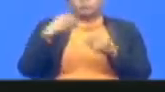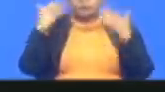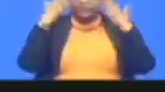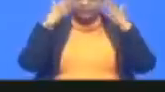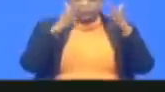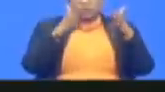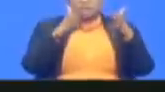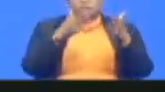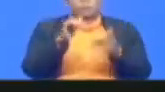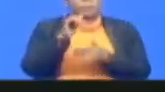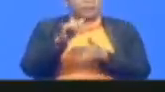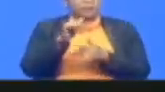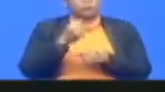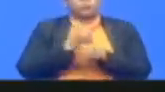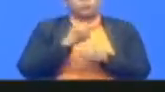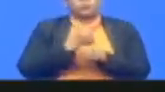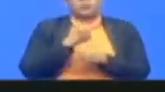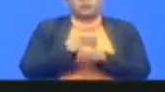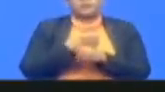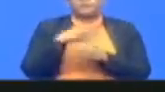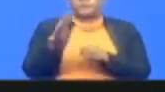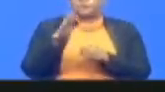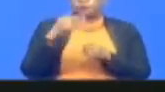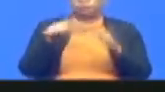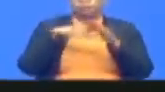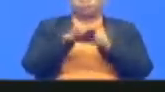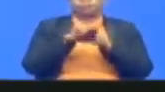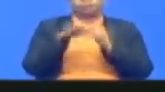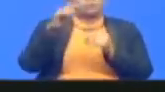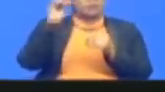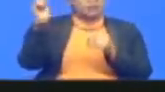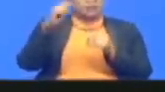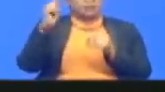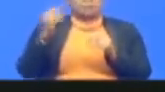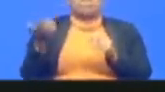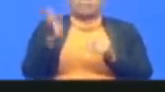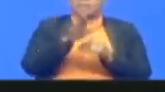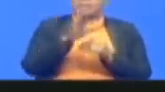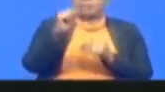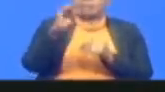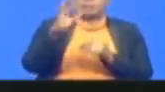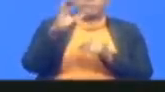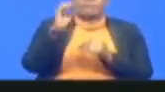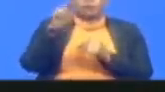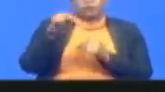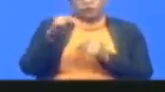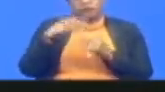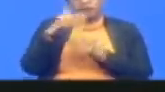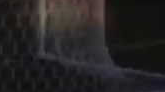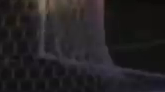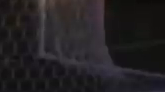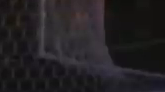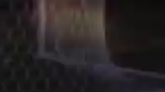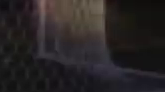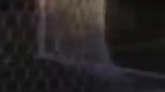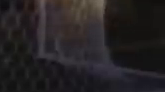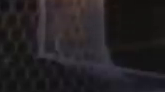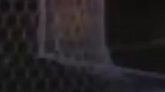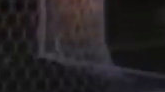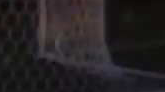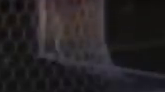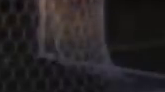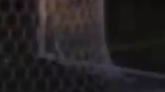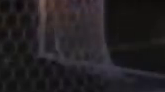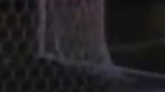man tasked with poaching the goals for Kenya, which is making a return to the AFCON after a 15-year absence. To